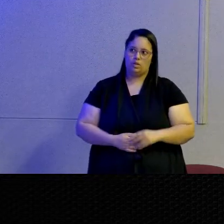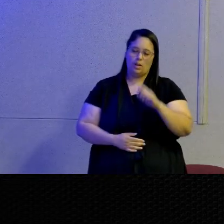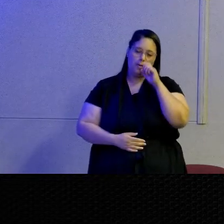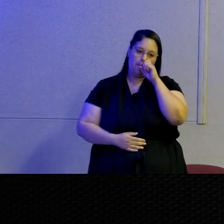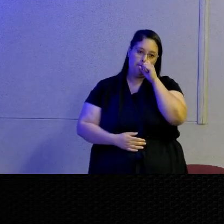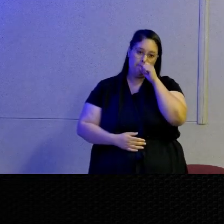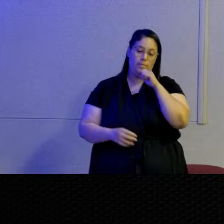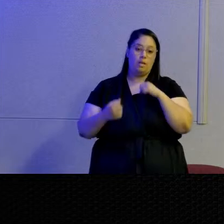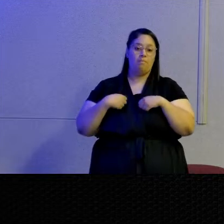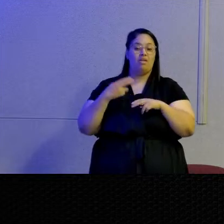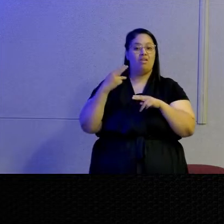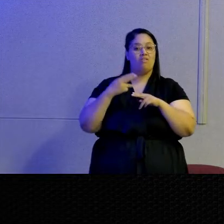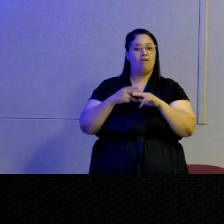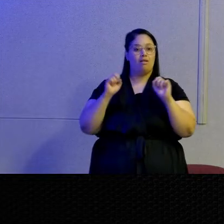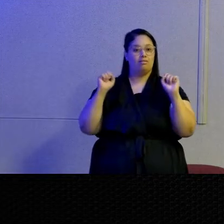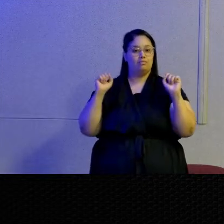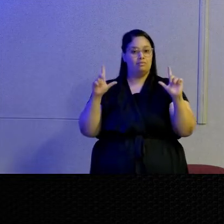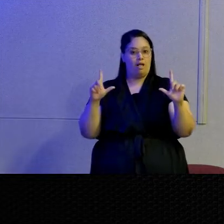So my final slide.